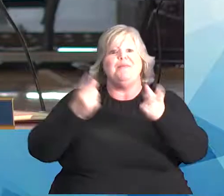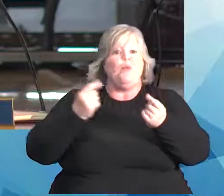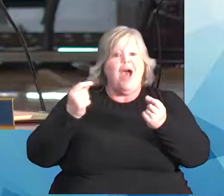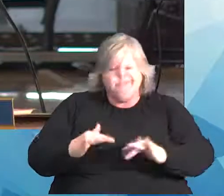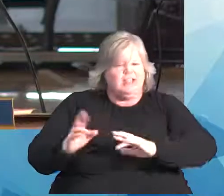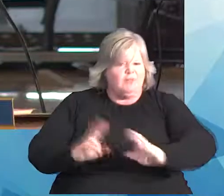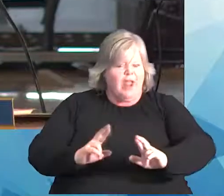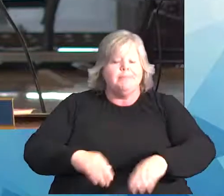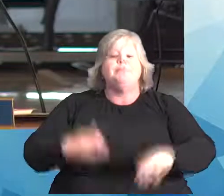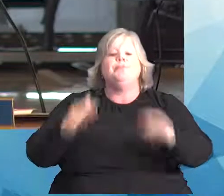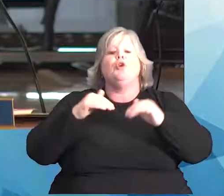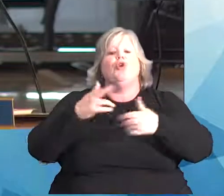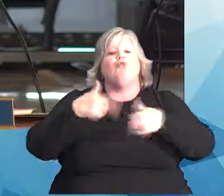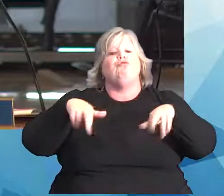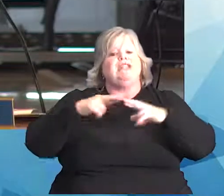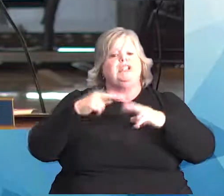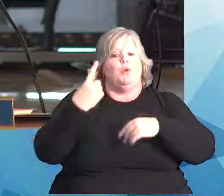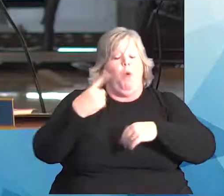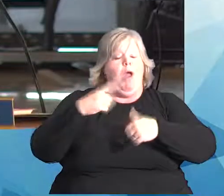We Build It,